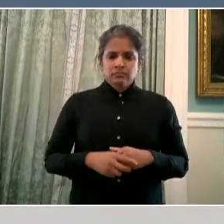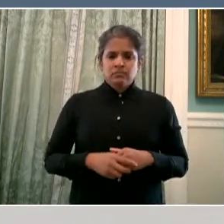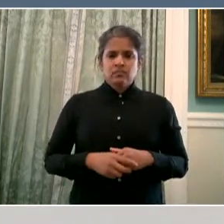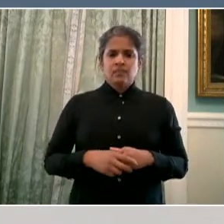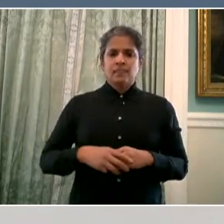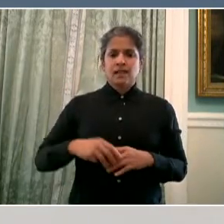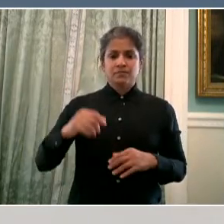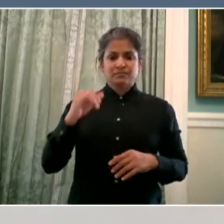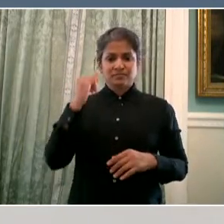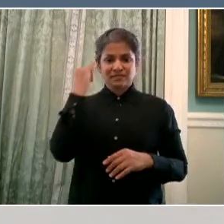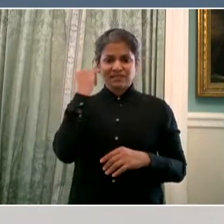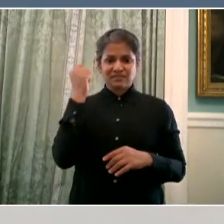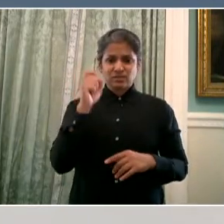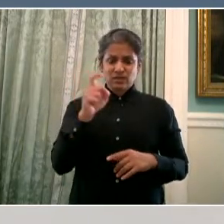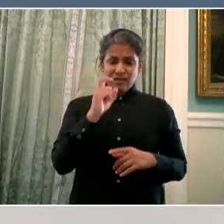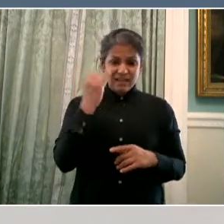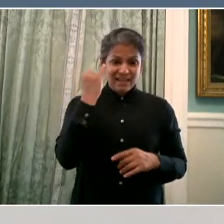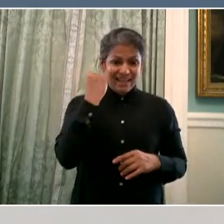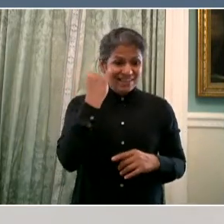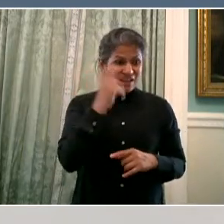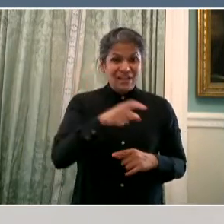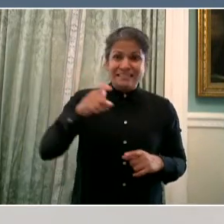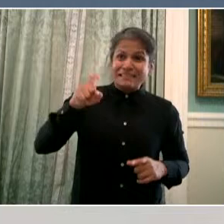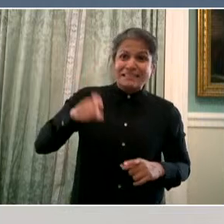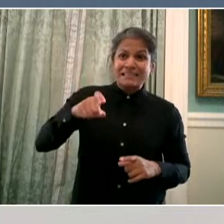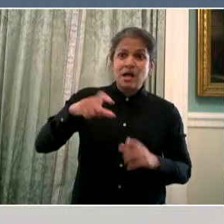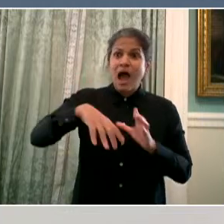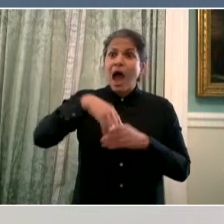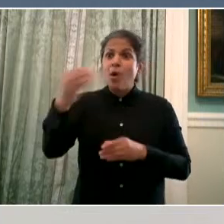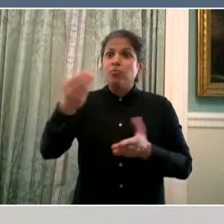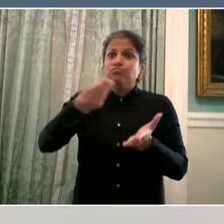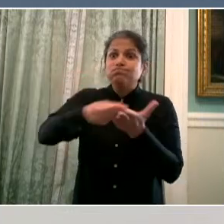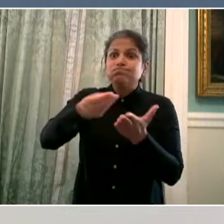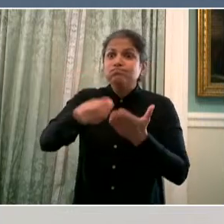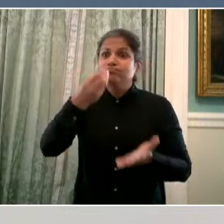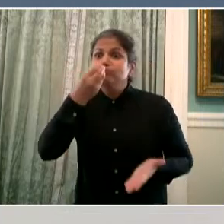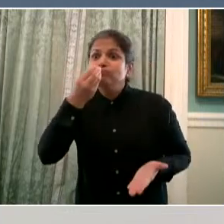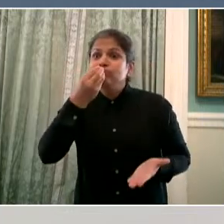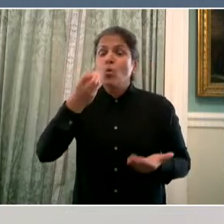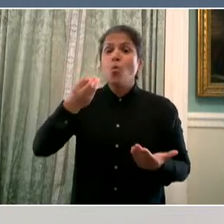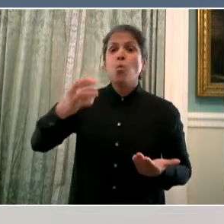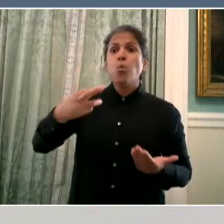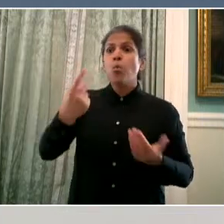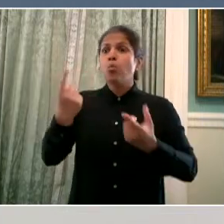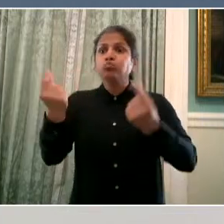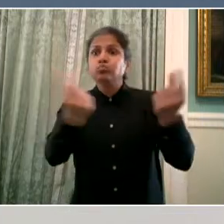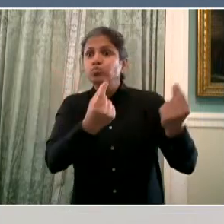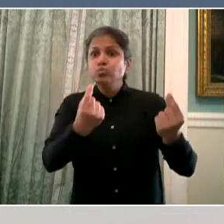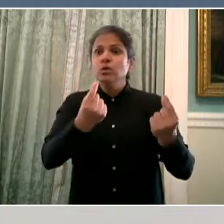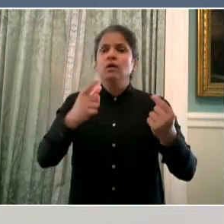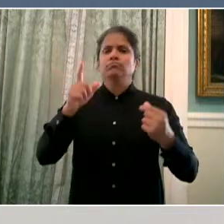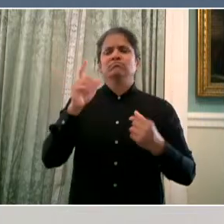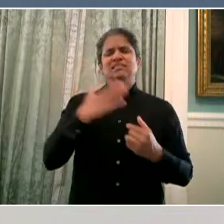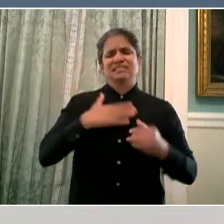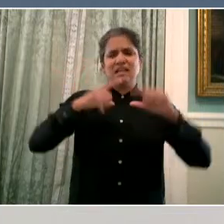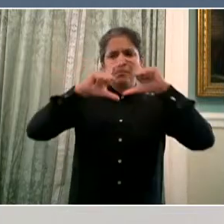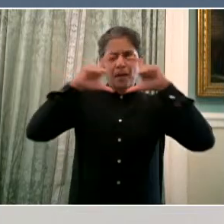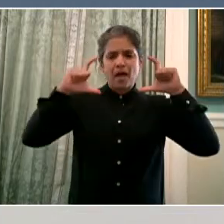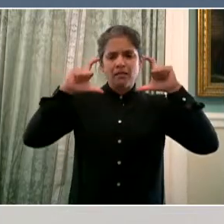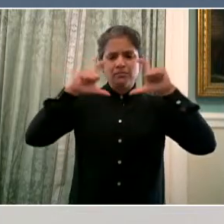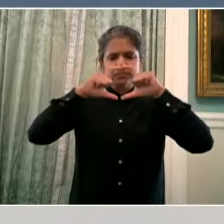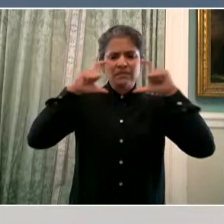suffering chest pain, if you're suffering severe shortness of breath, if you're feeling dizzy like you want to pass out, please